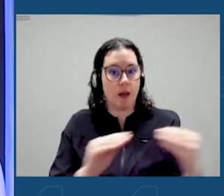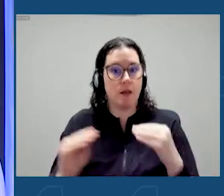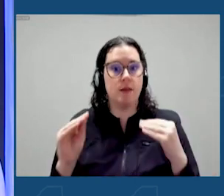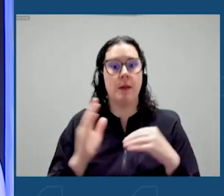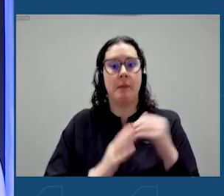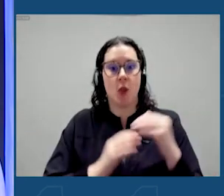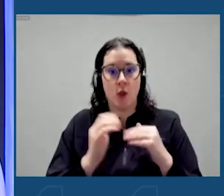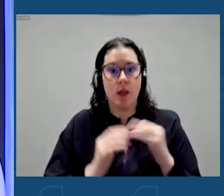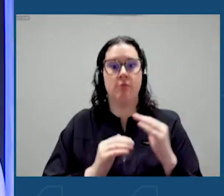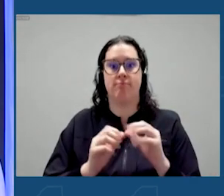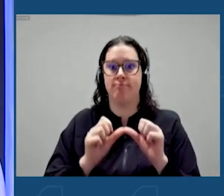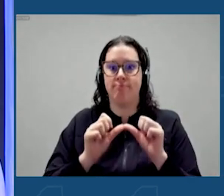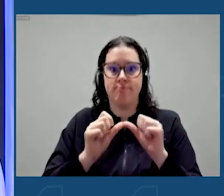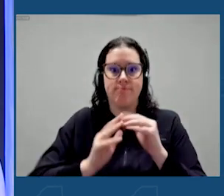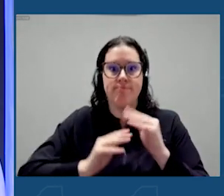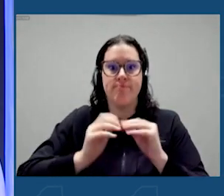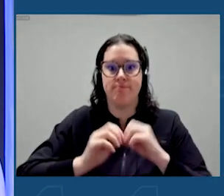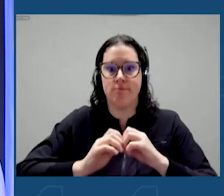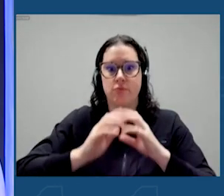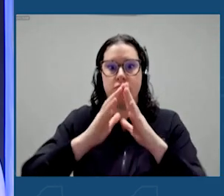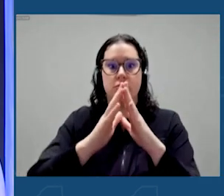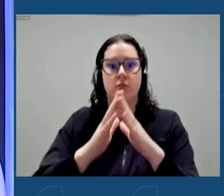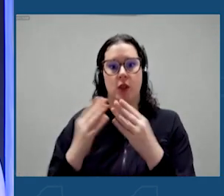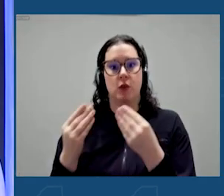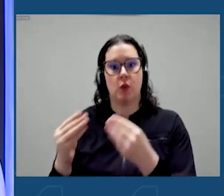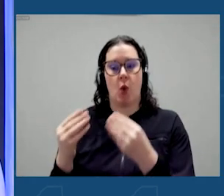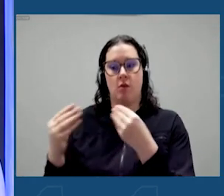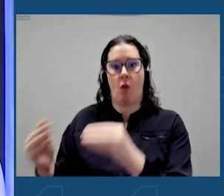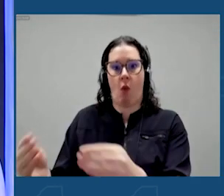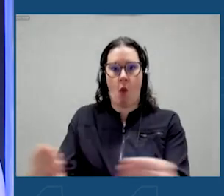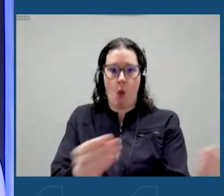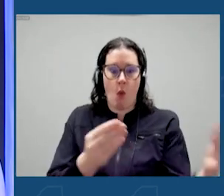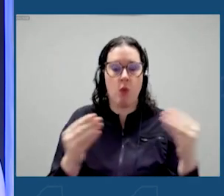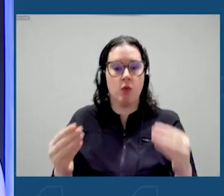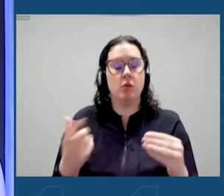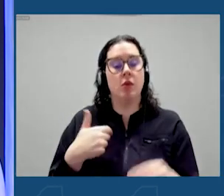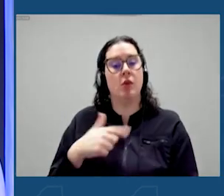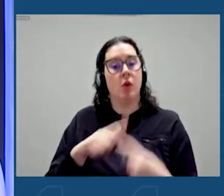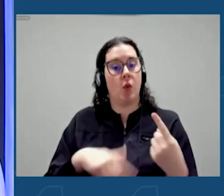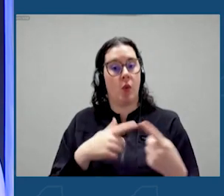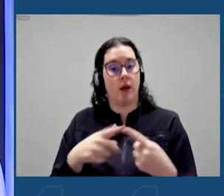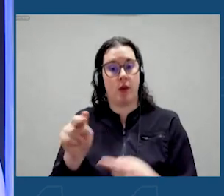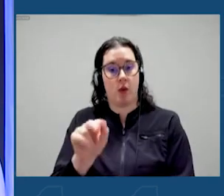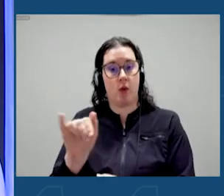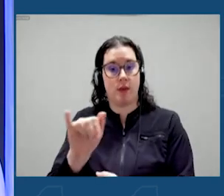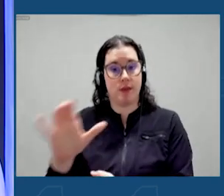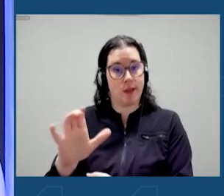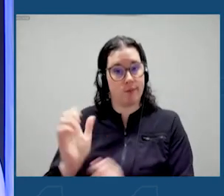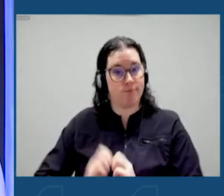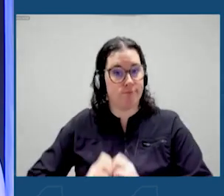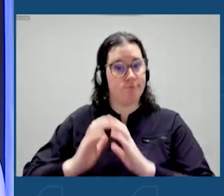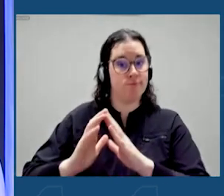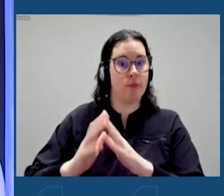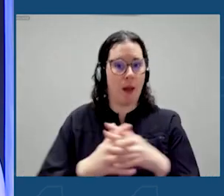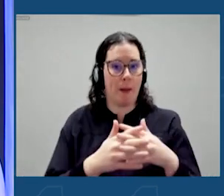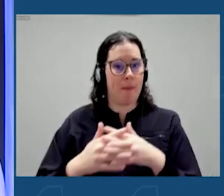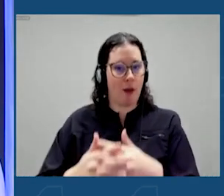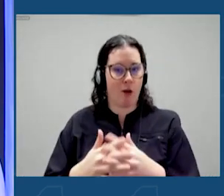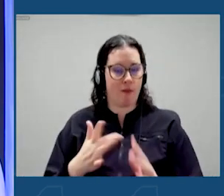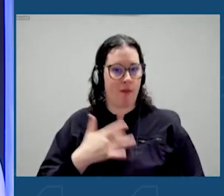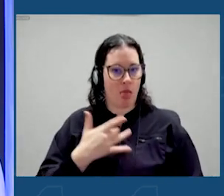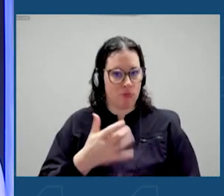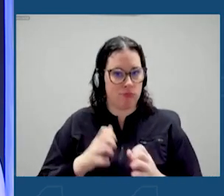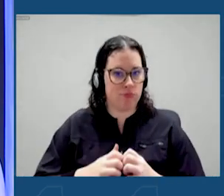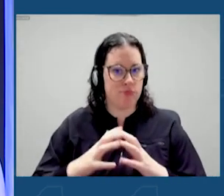built, retailers sold their goods. And when New York got up, America got up. We